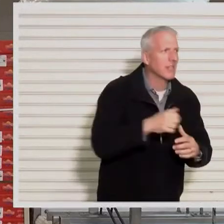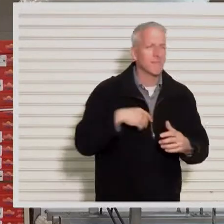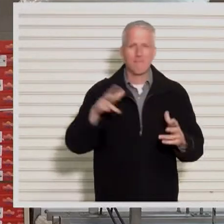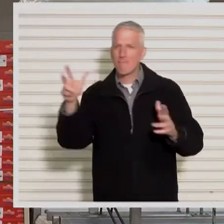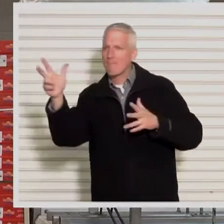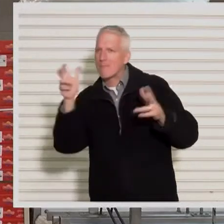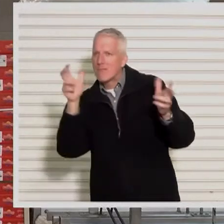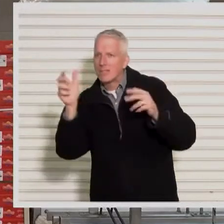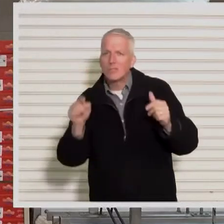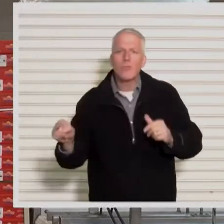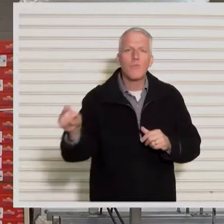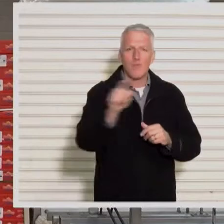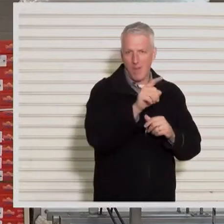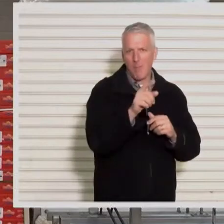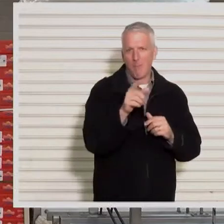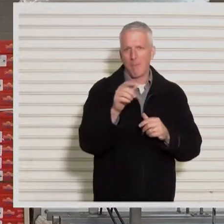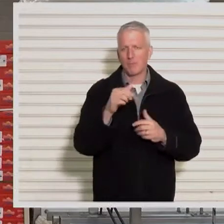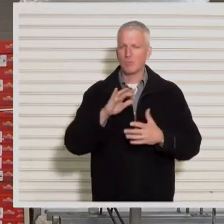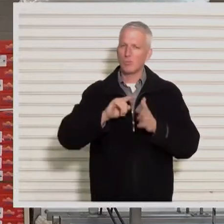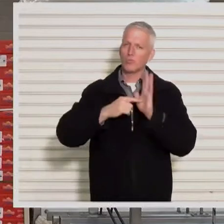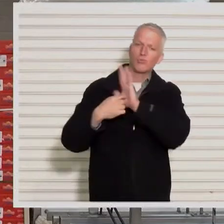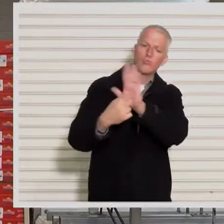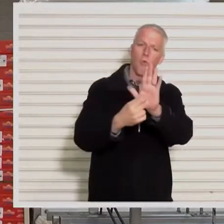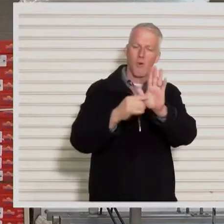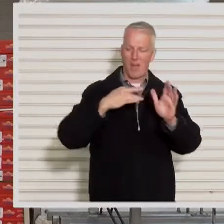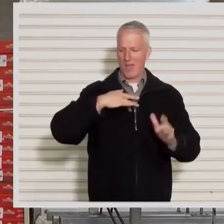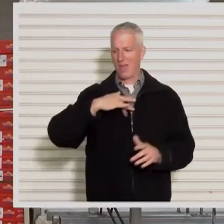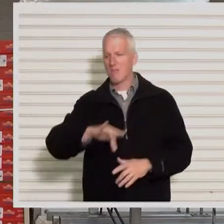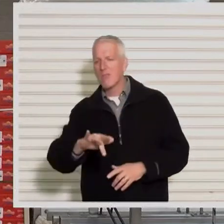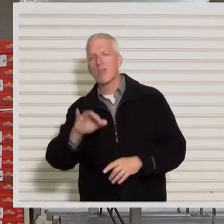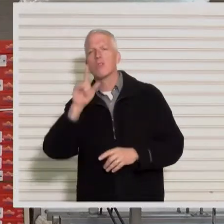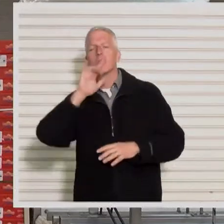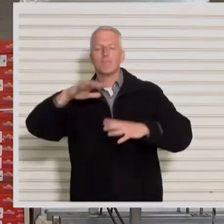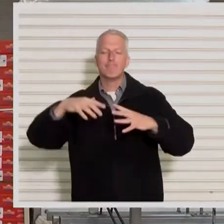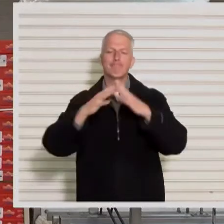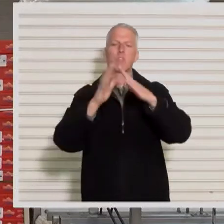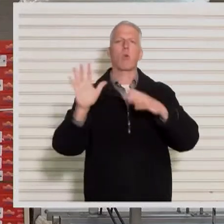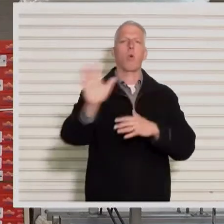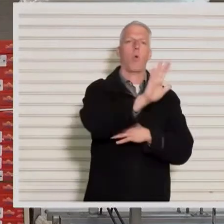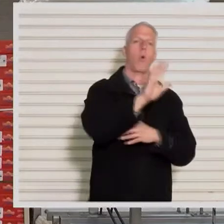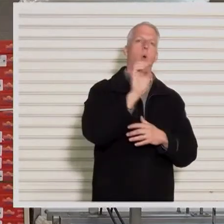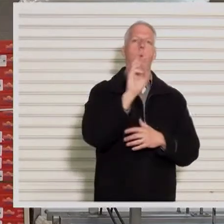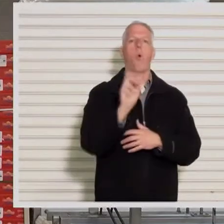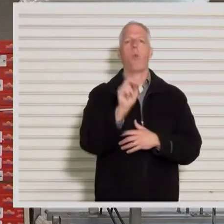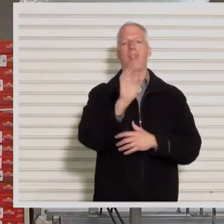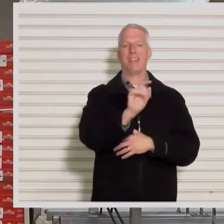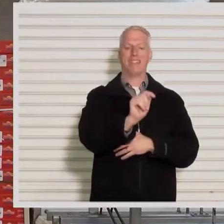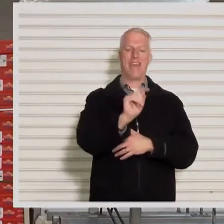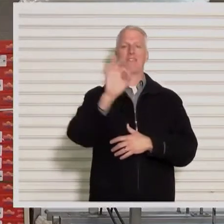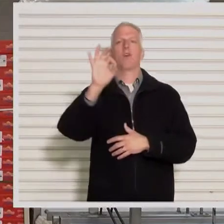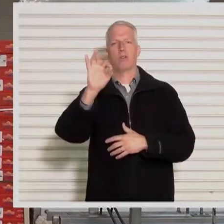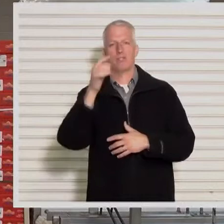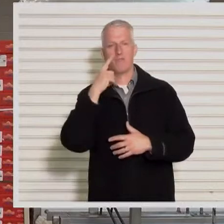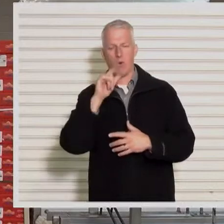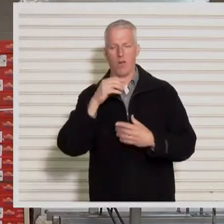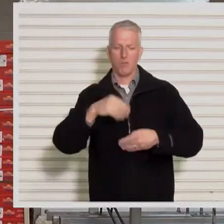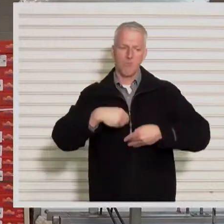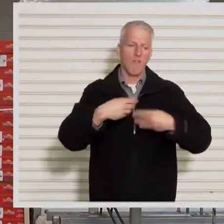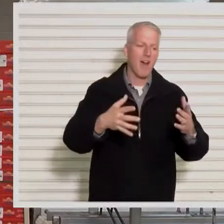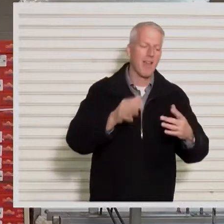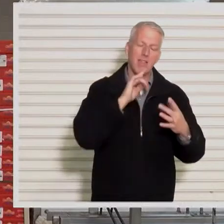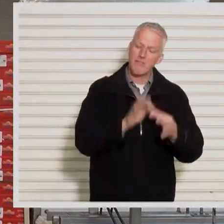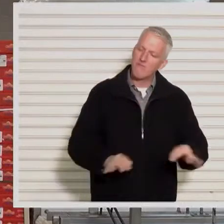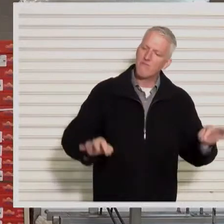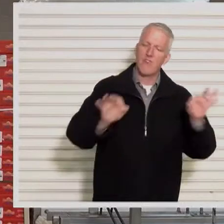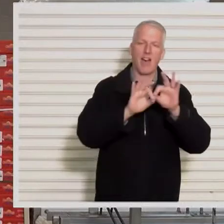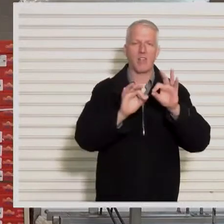them, and show empathy to assemble your own task force and deliver the vital resources your community